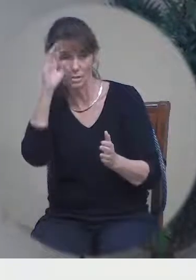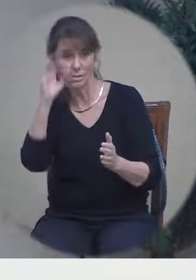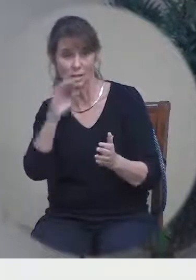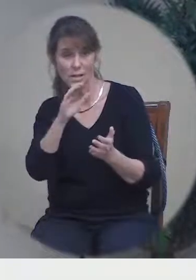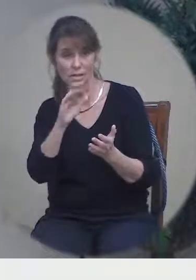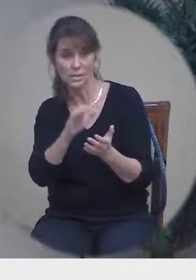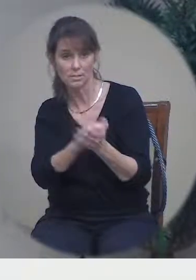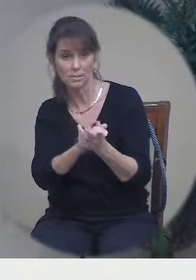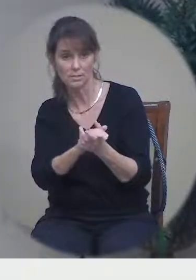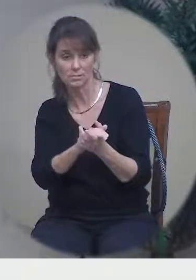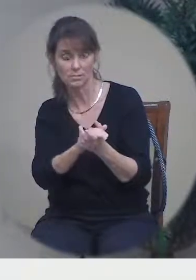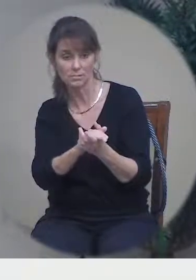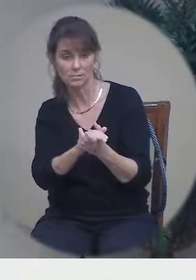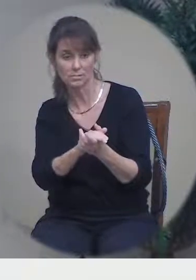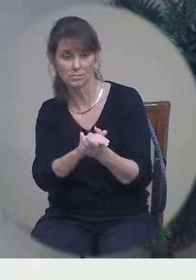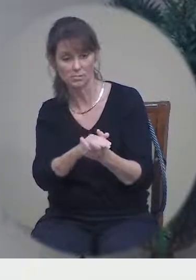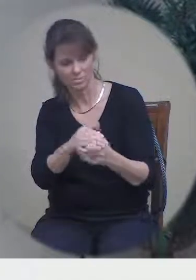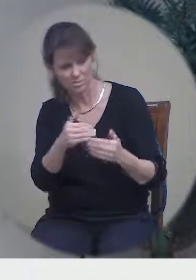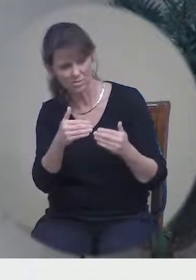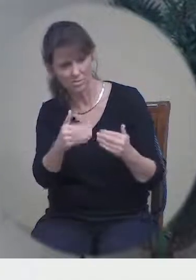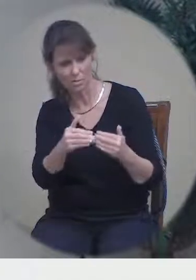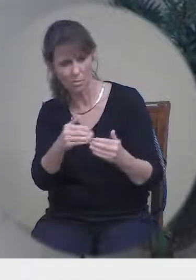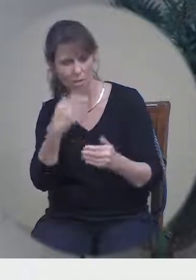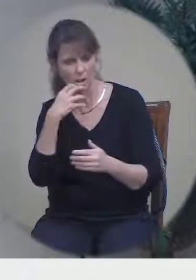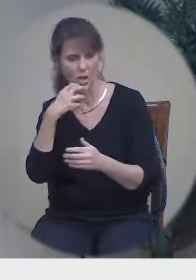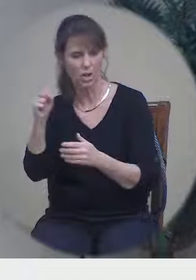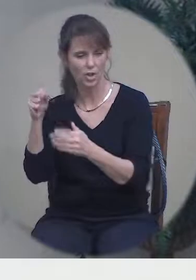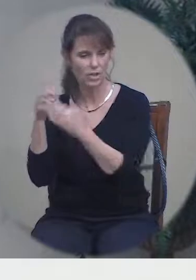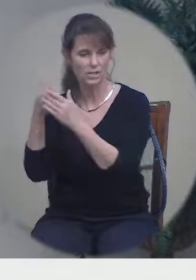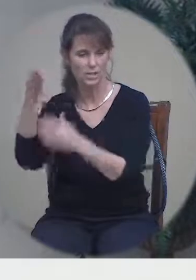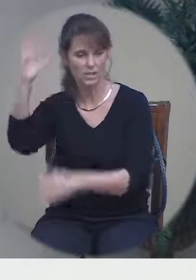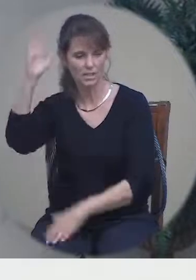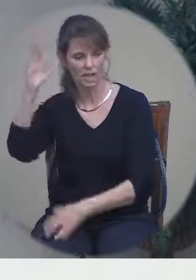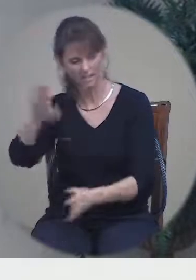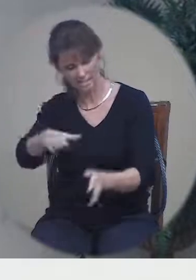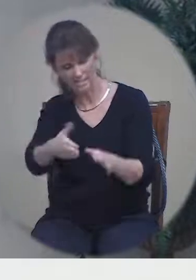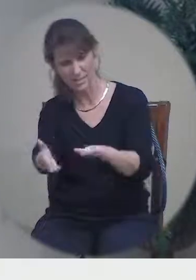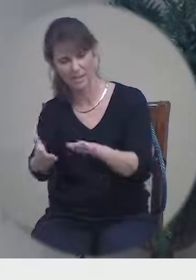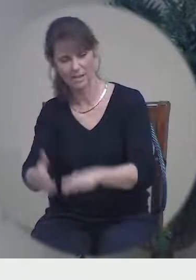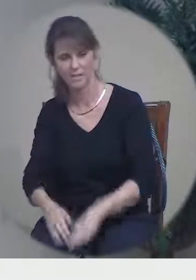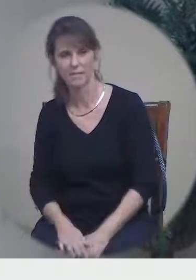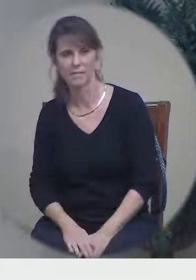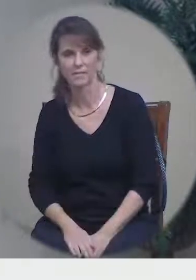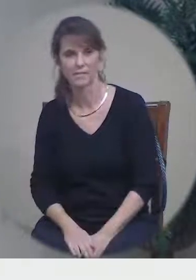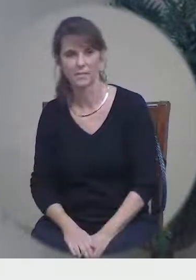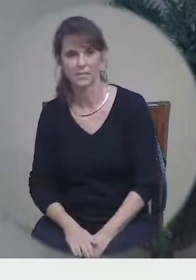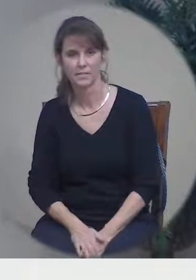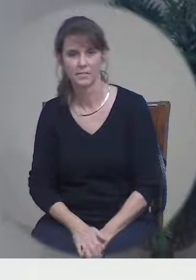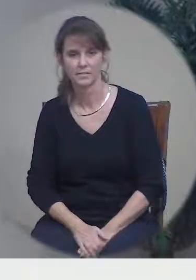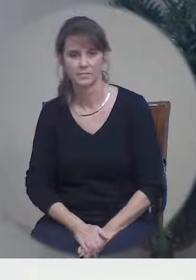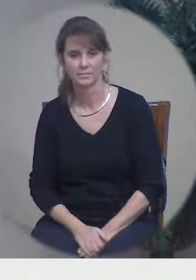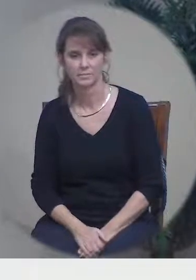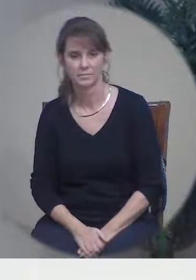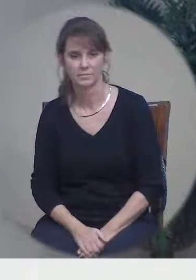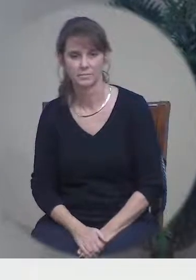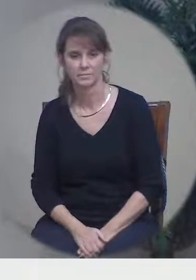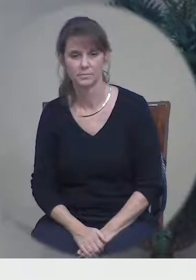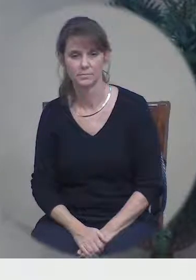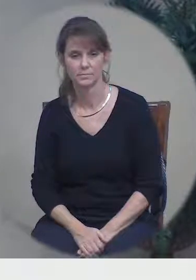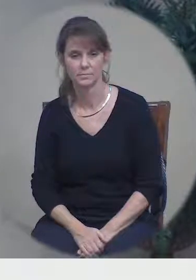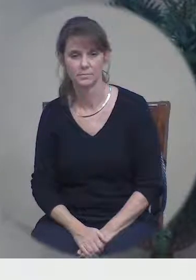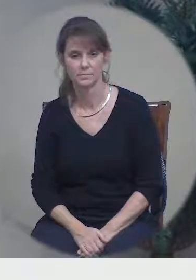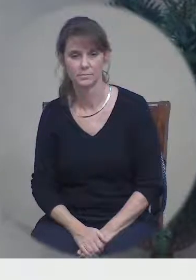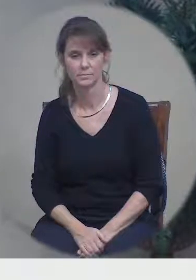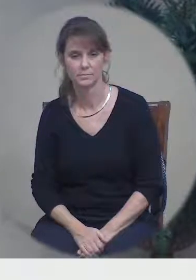I want you to see in some ways that I think this is very reminiscent of Genesis chapter 3 in some ways.